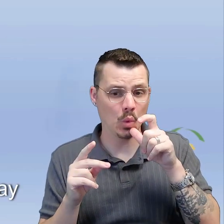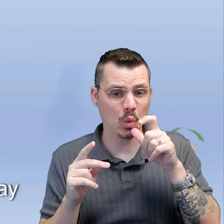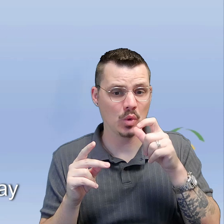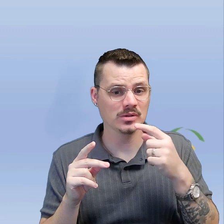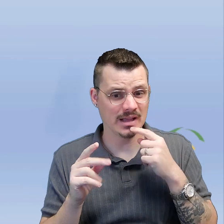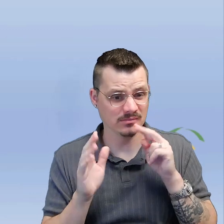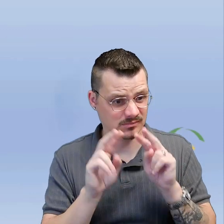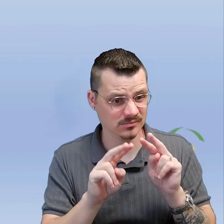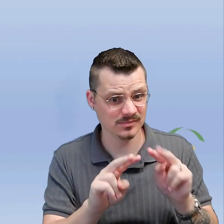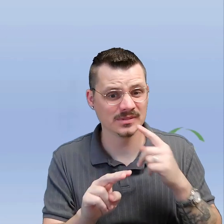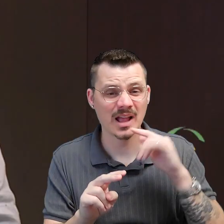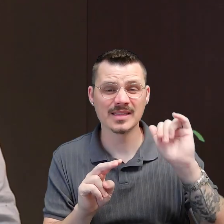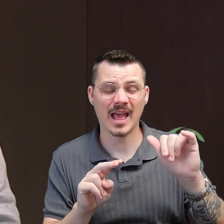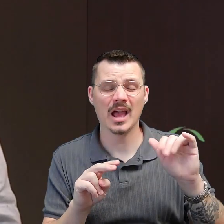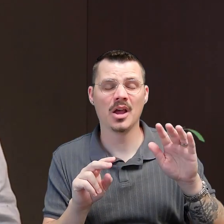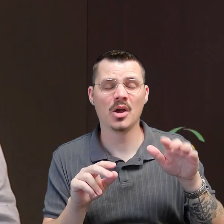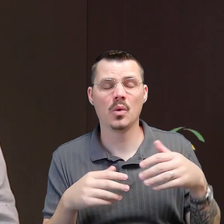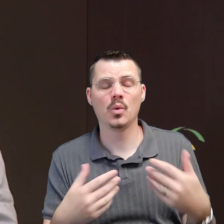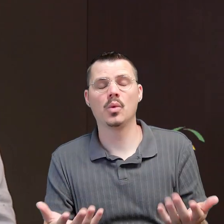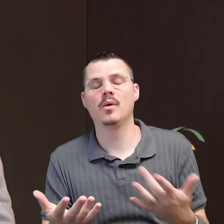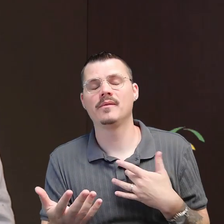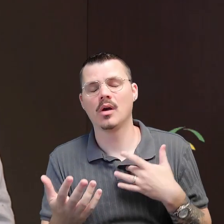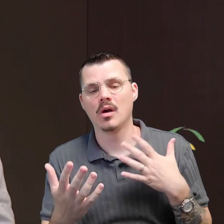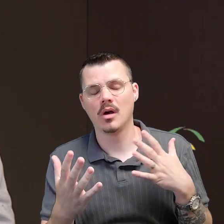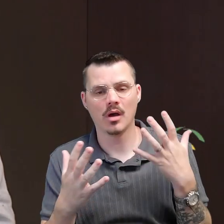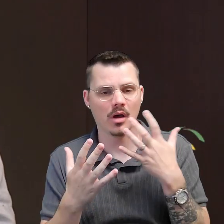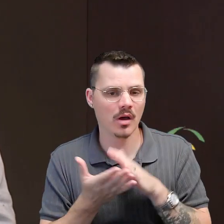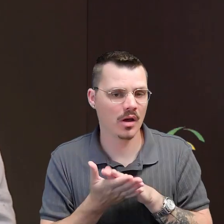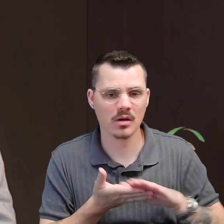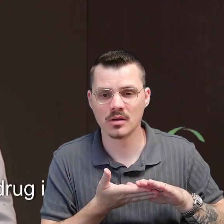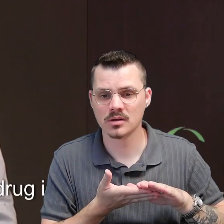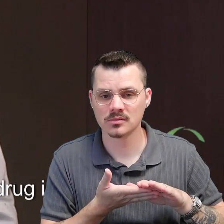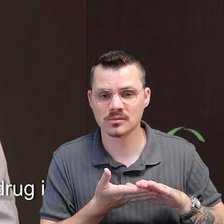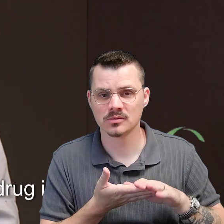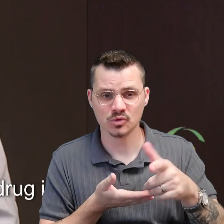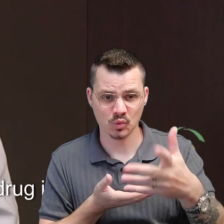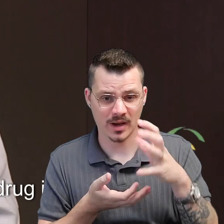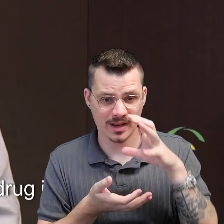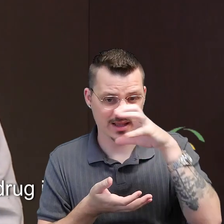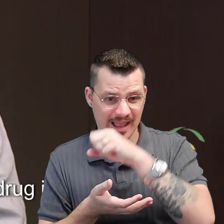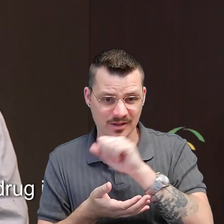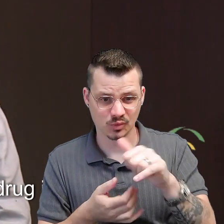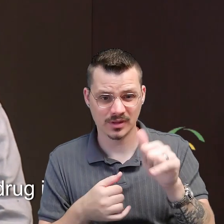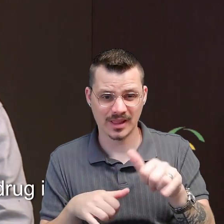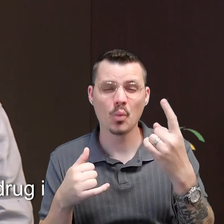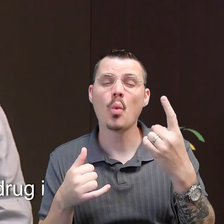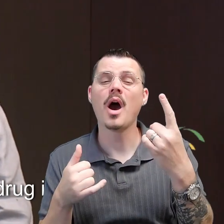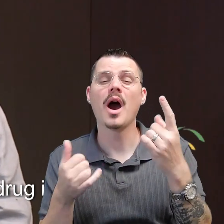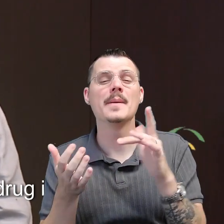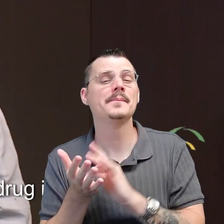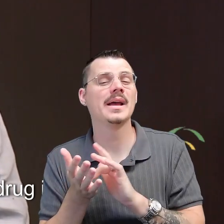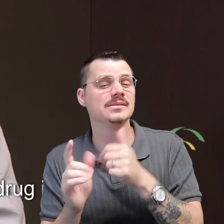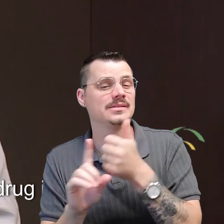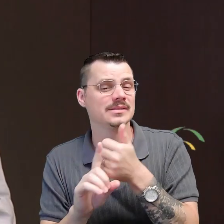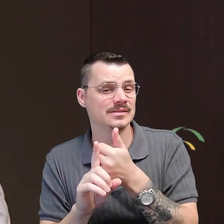tracking it say that the relief is exquisite. Would you like to guess what that one